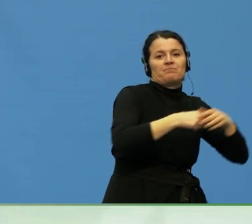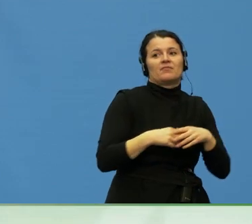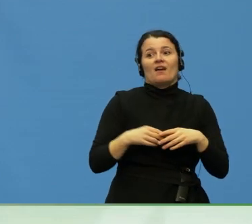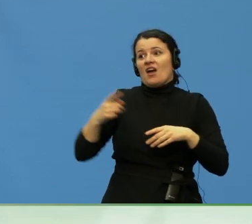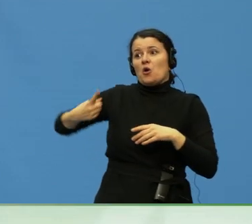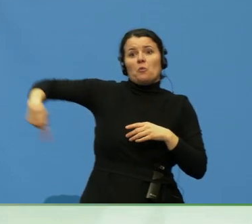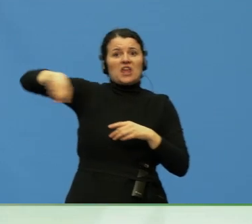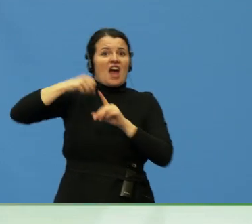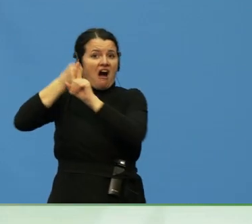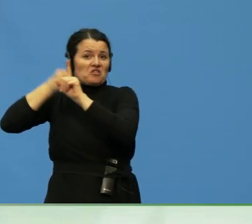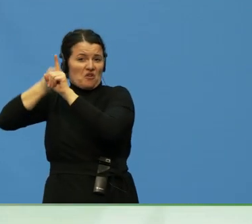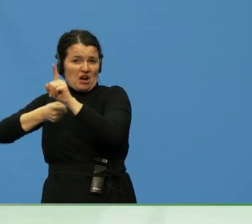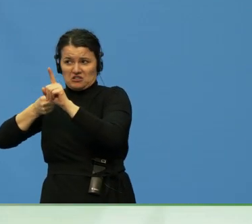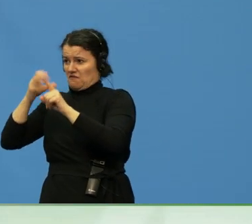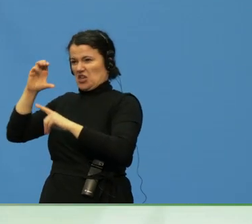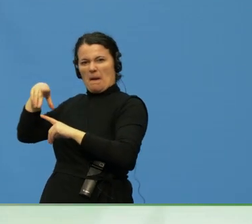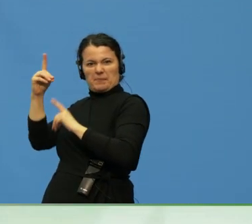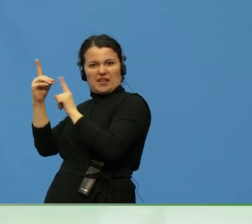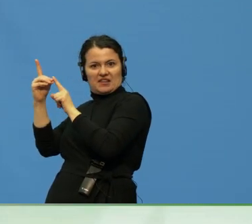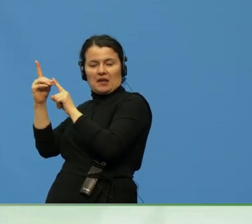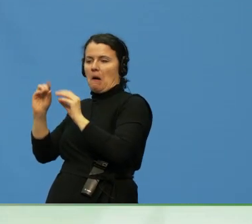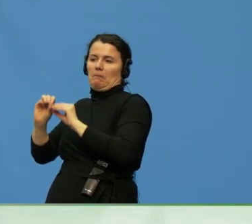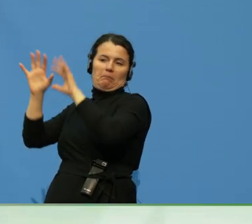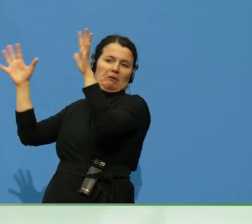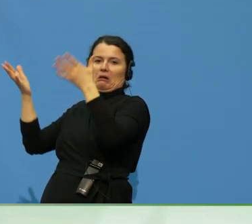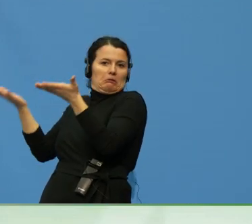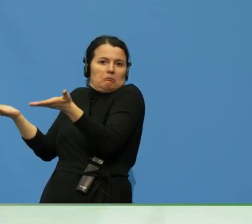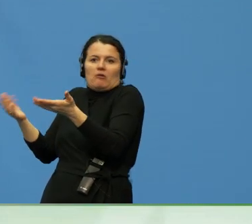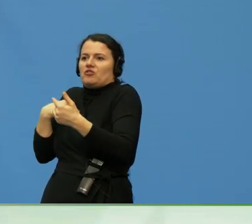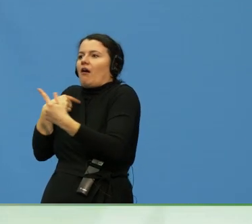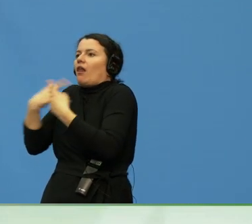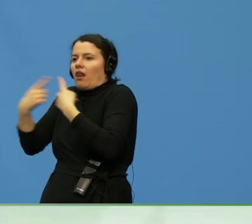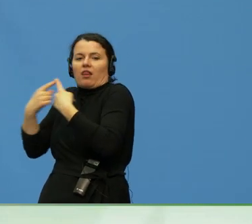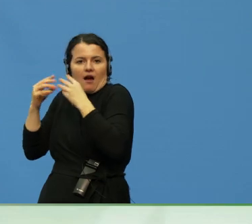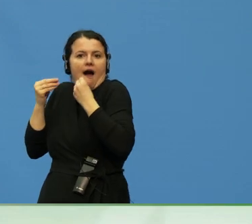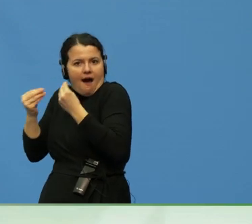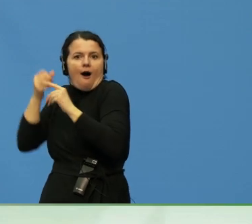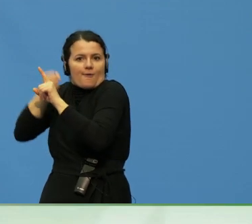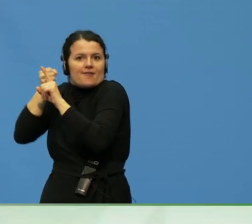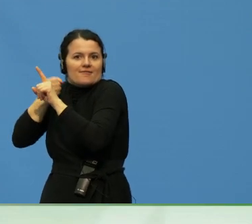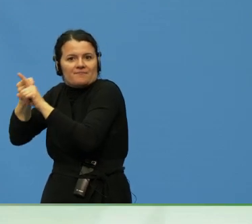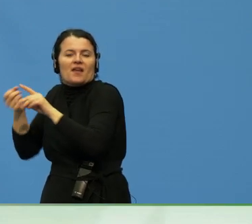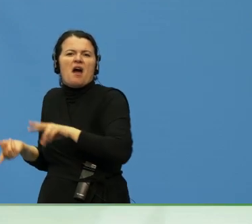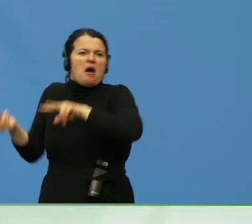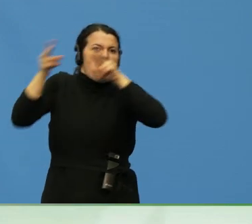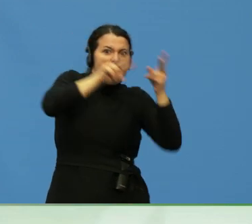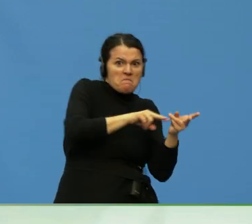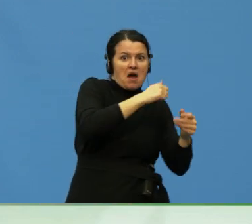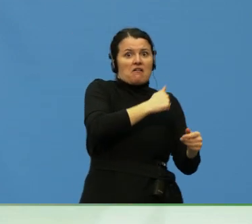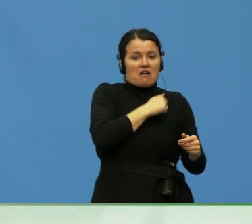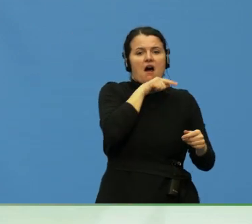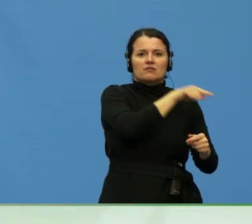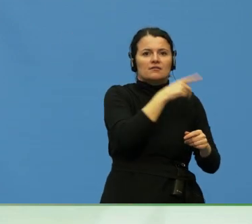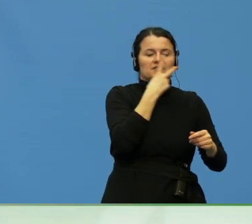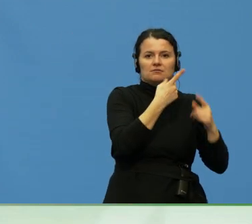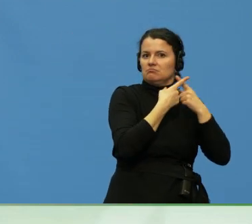were very obvious, but it didn't feel like the system in Canada was responding to, because we fancied ourselves very well prepared on the